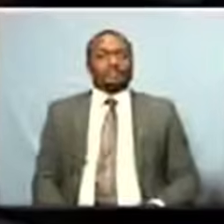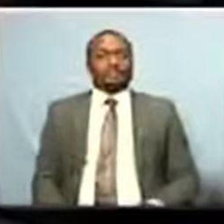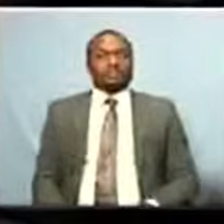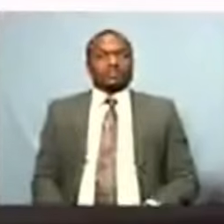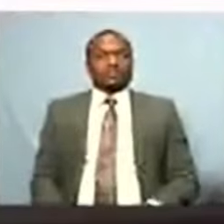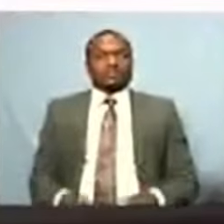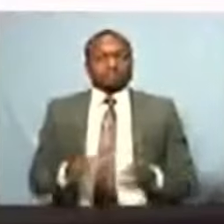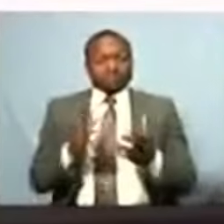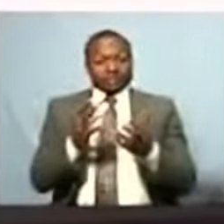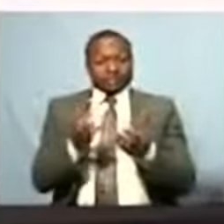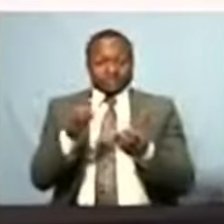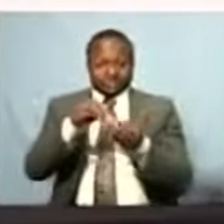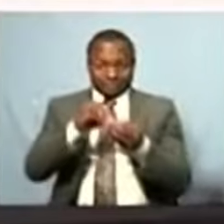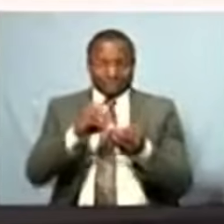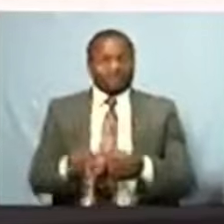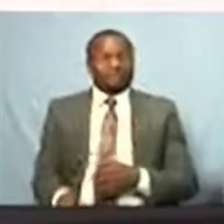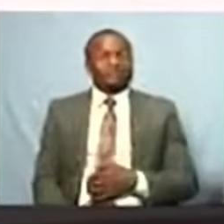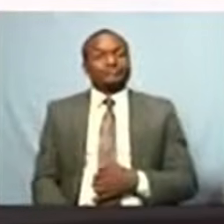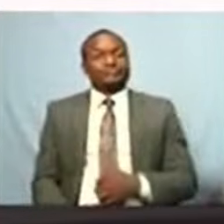I also wanted to add to say